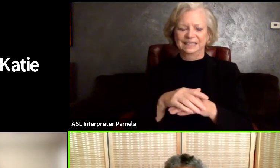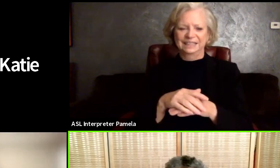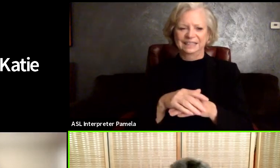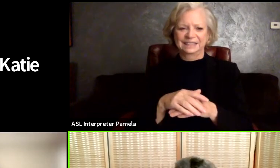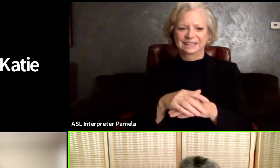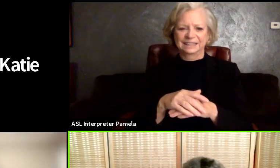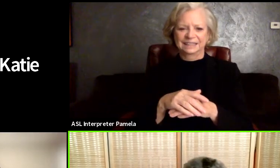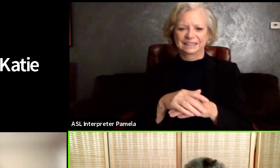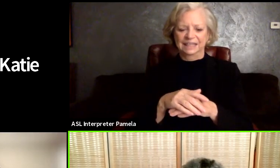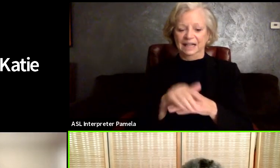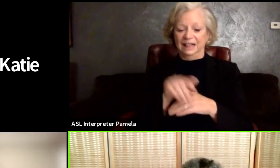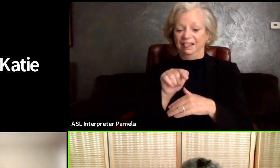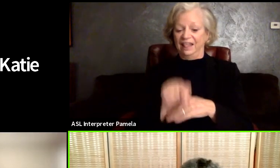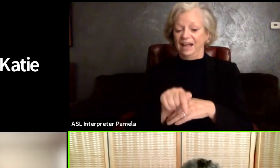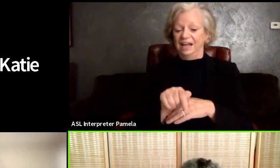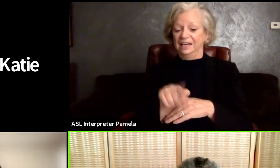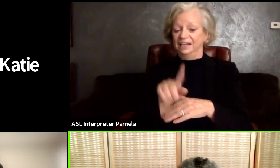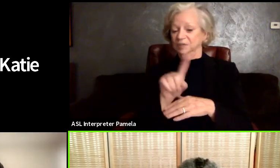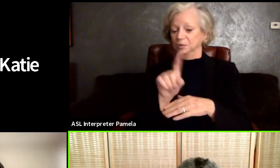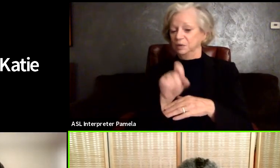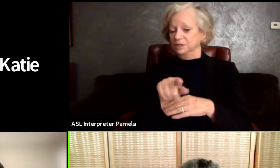This is a question for you all.